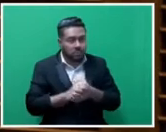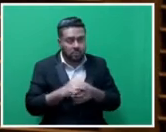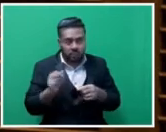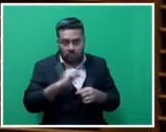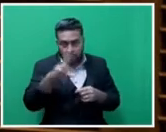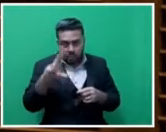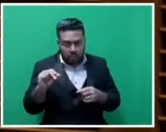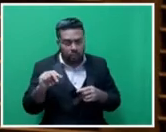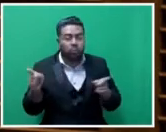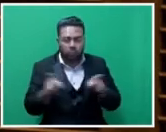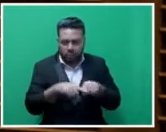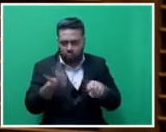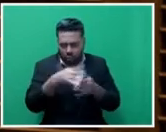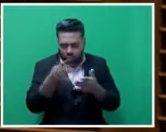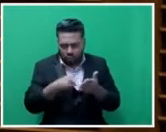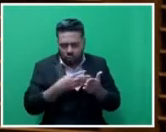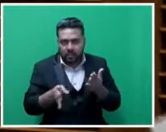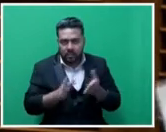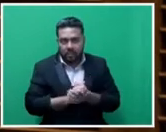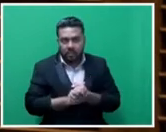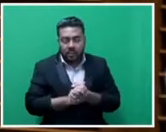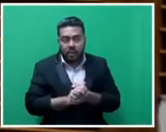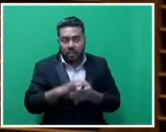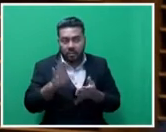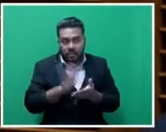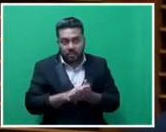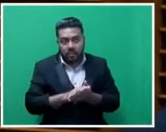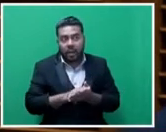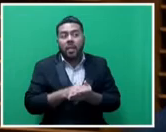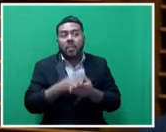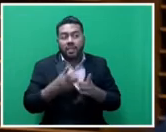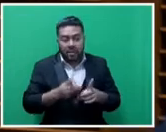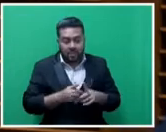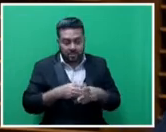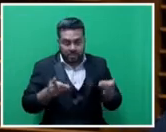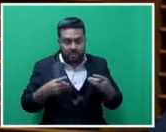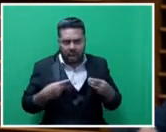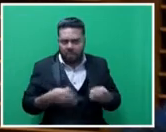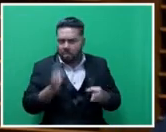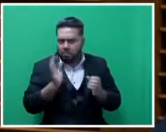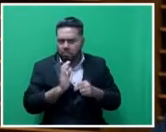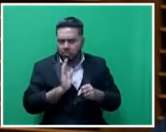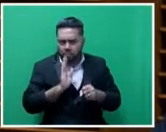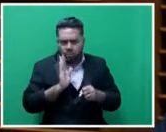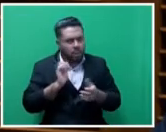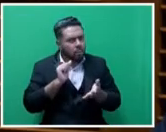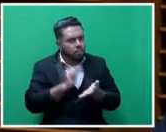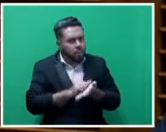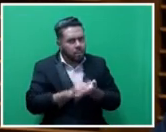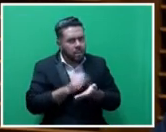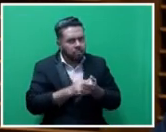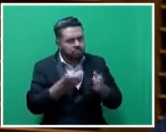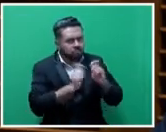by this particular department, sir. The department has actually developed relevant building material standards, which ensures